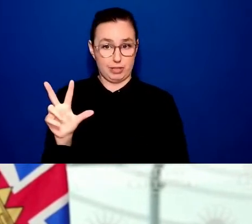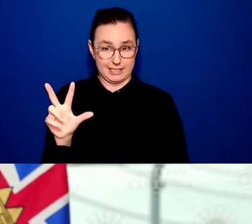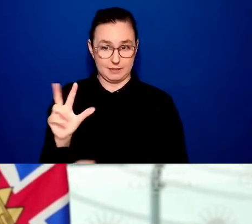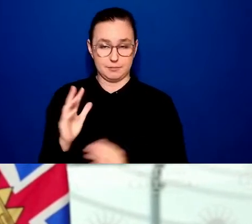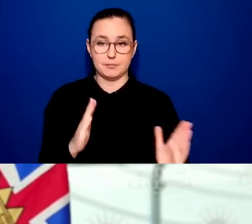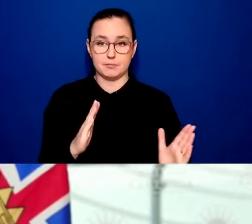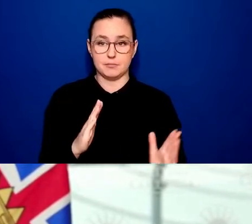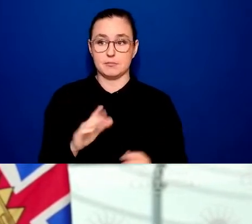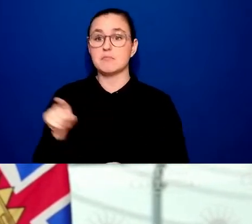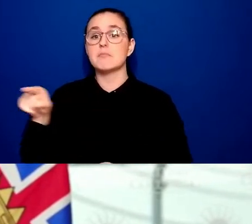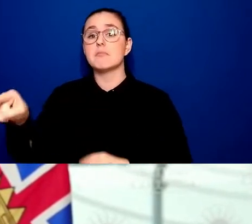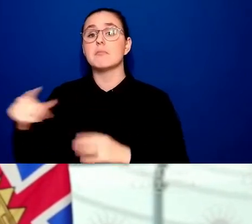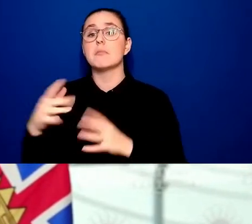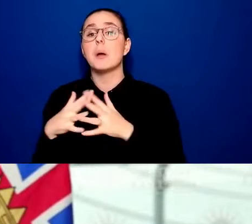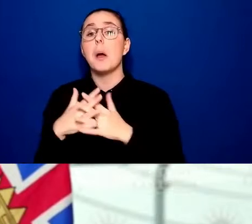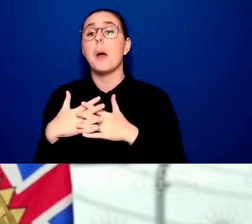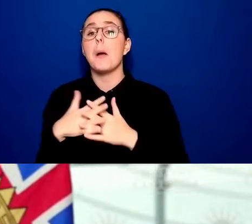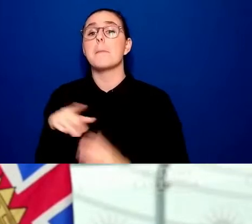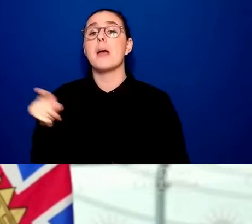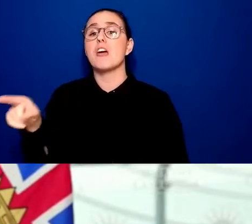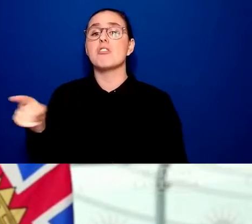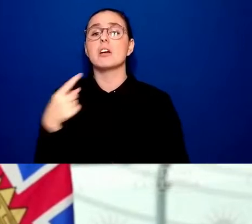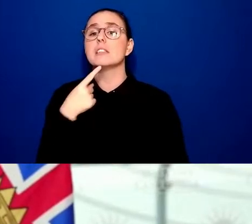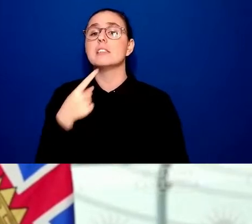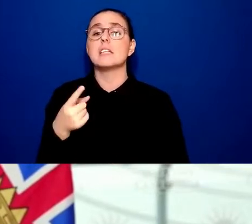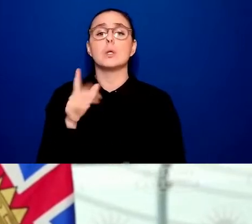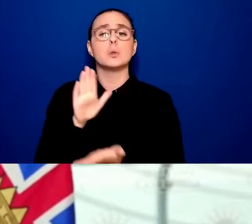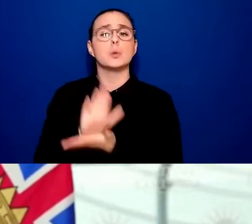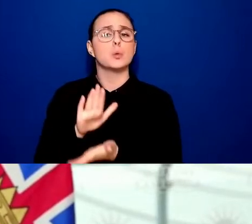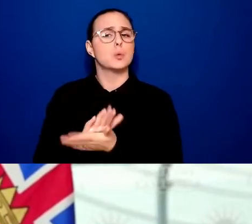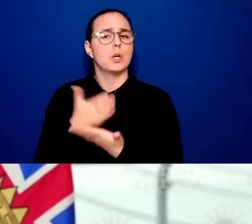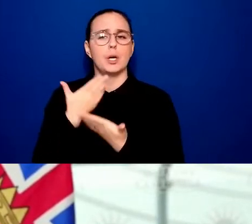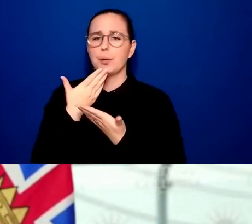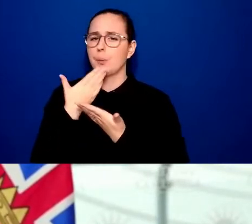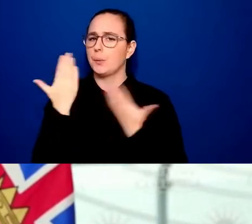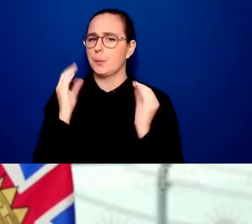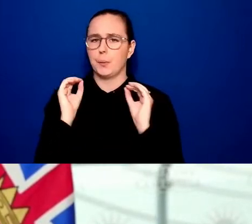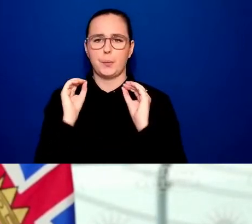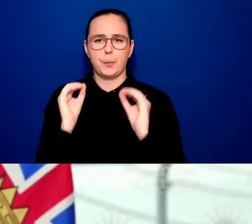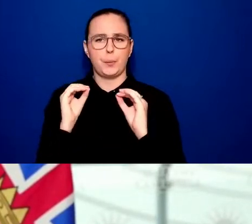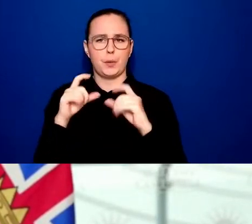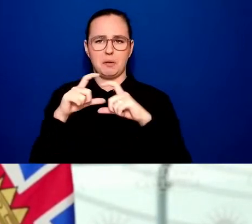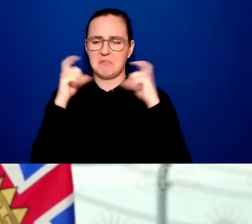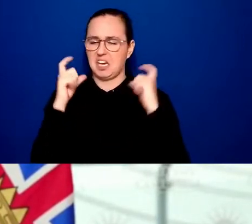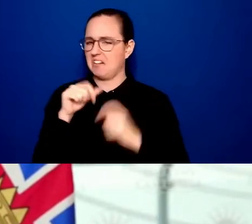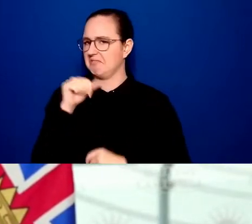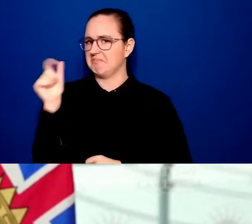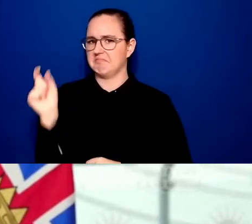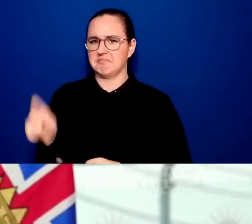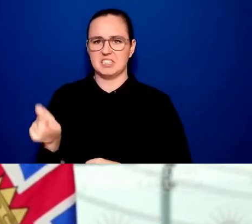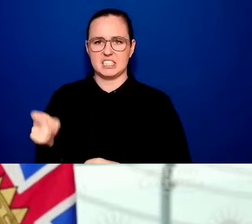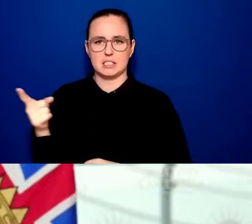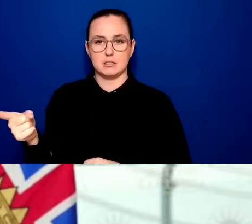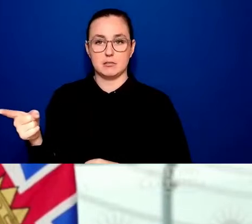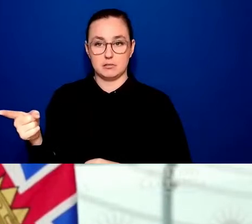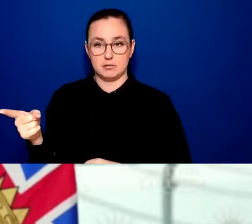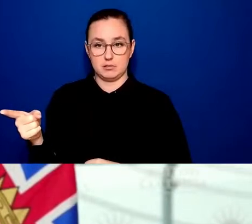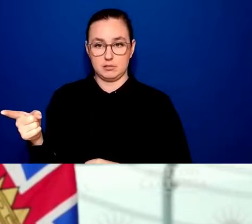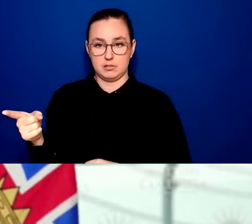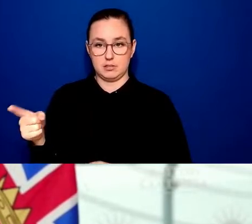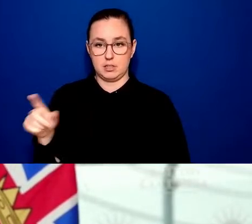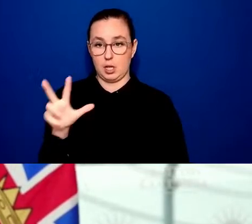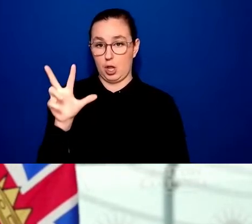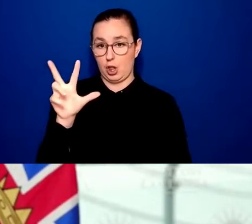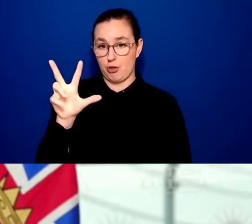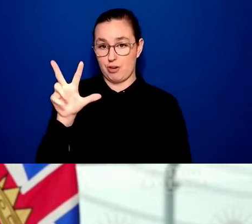United States showed that schools that do not have a mask mandate from K to 12 are 3.5 times more likely to